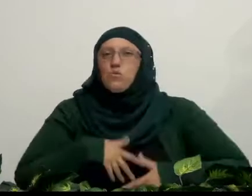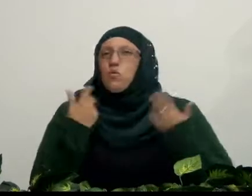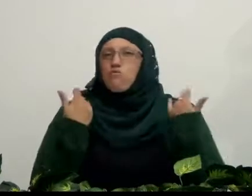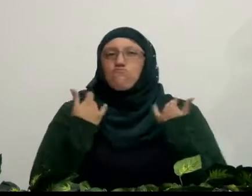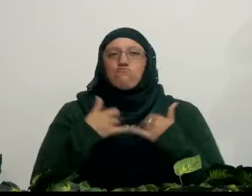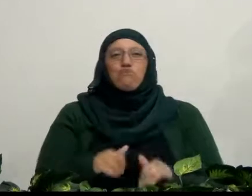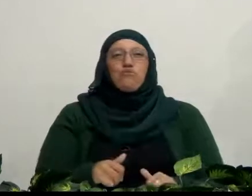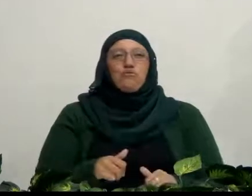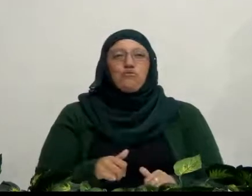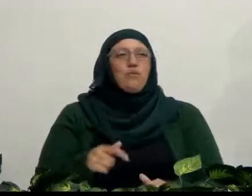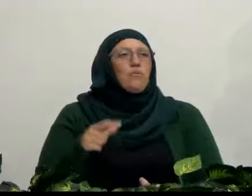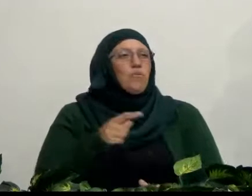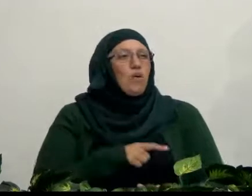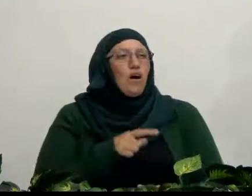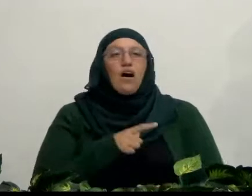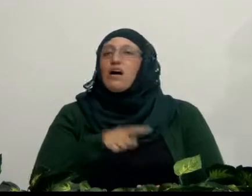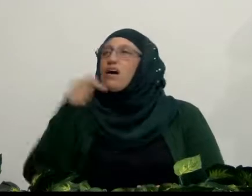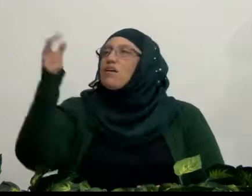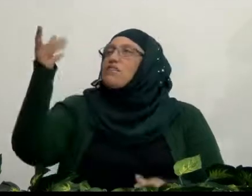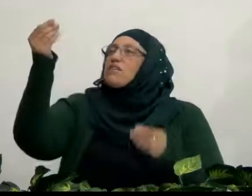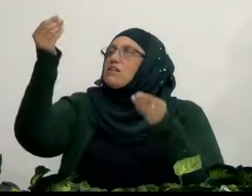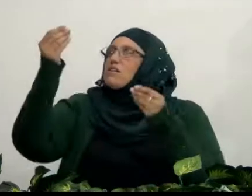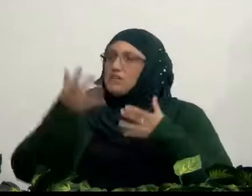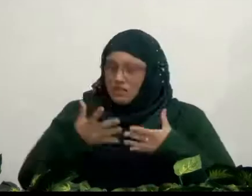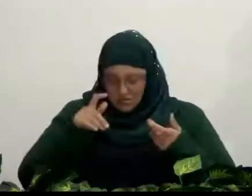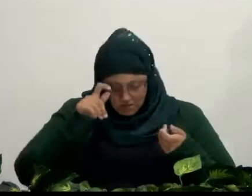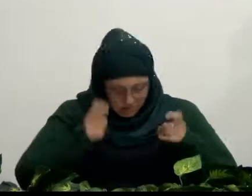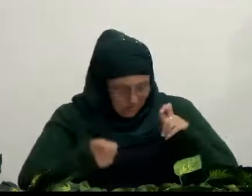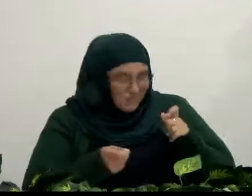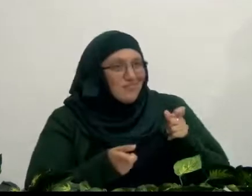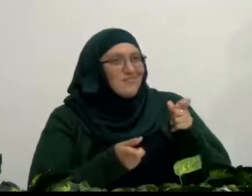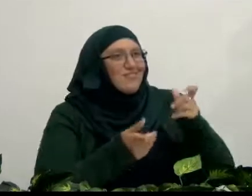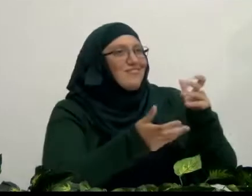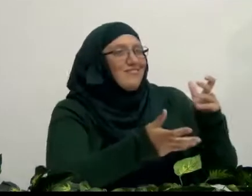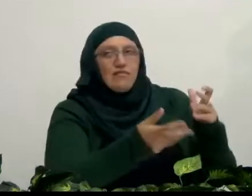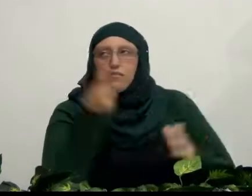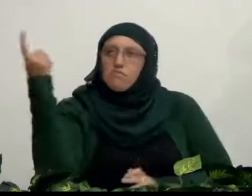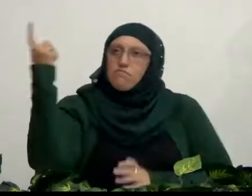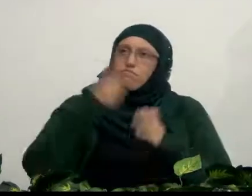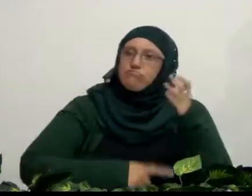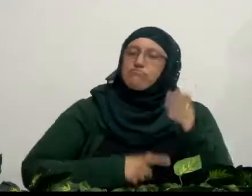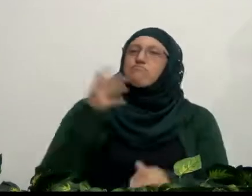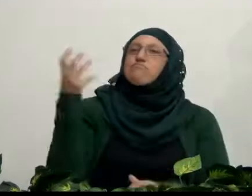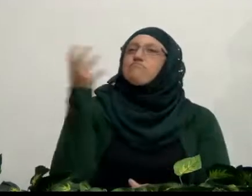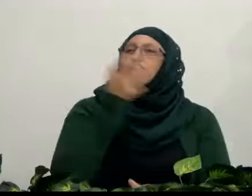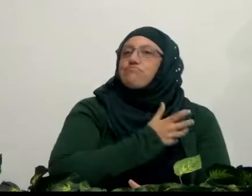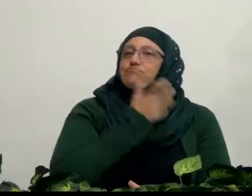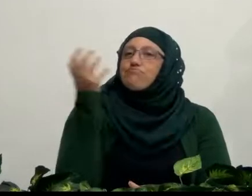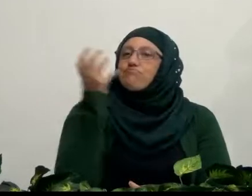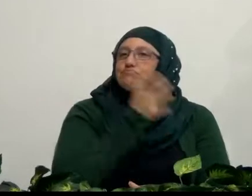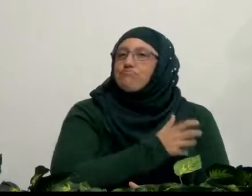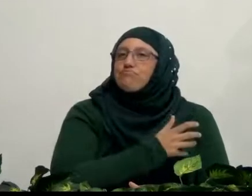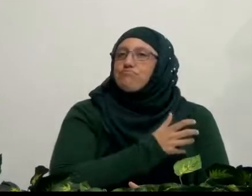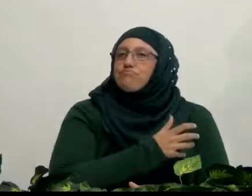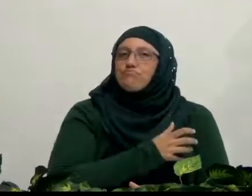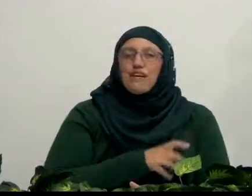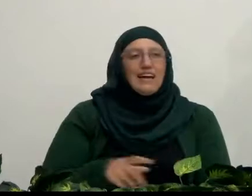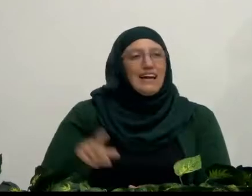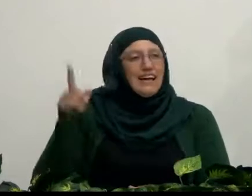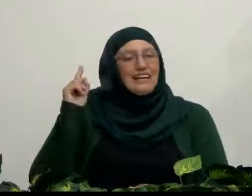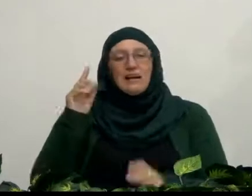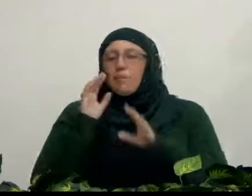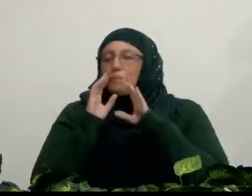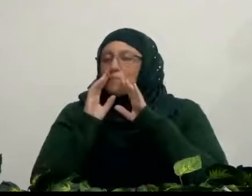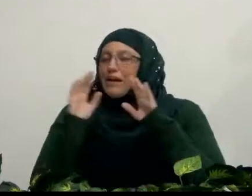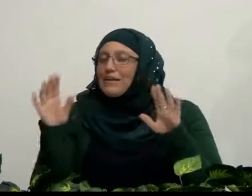from him would befall upon me, one which none can keep away, no matter how great his design may be and